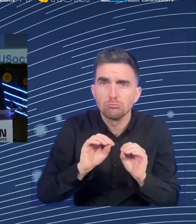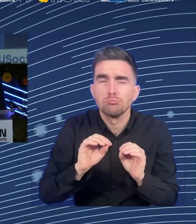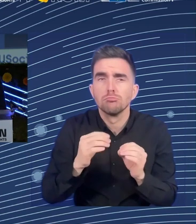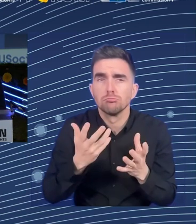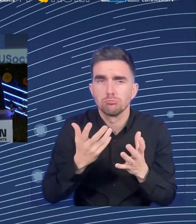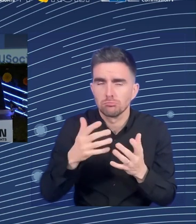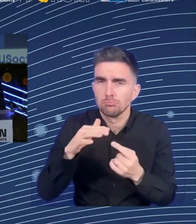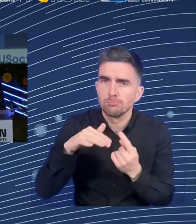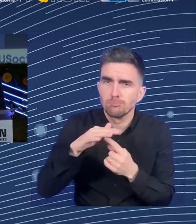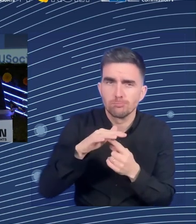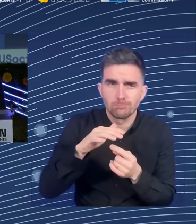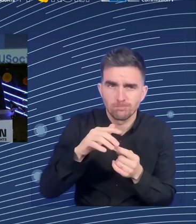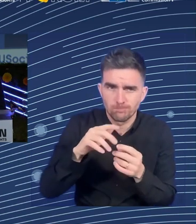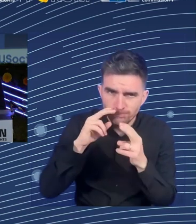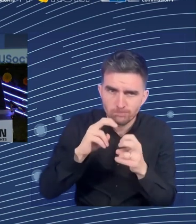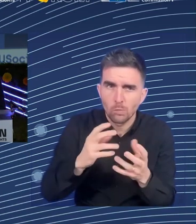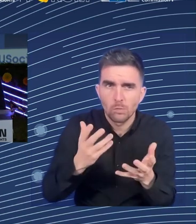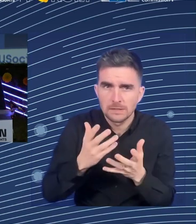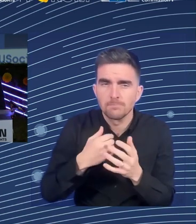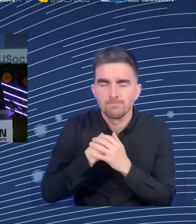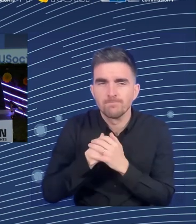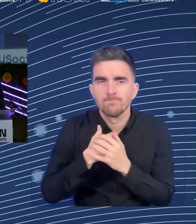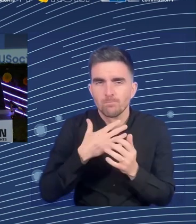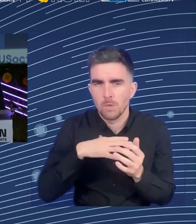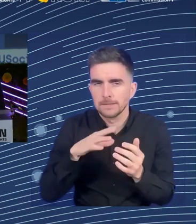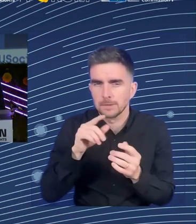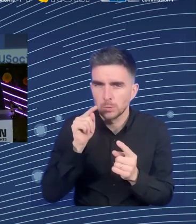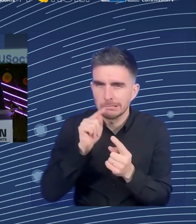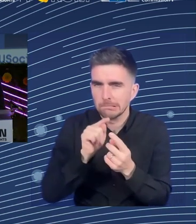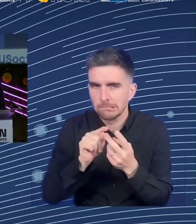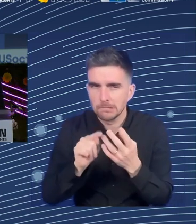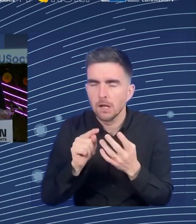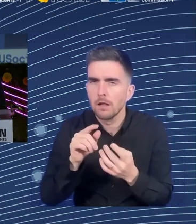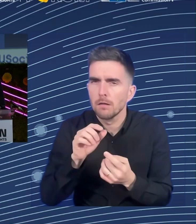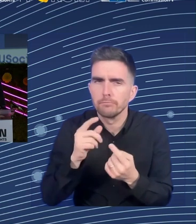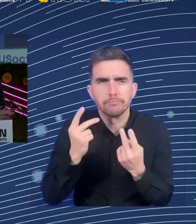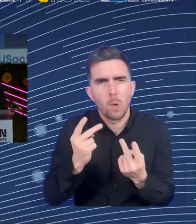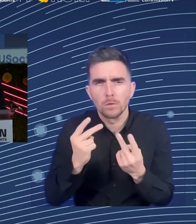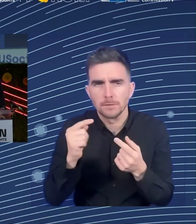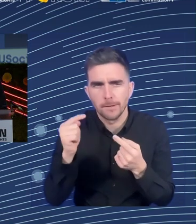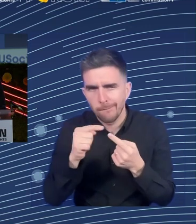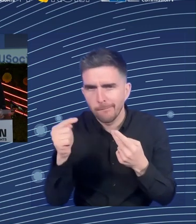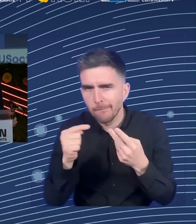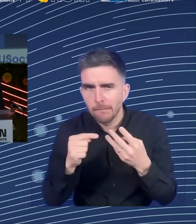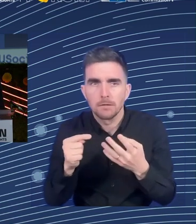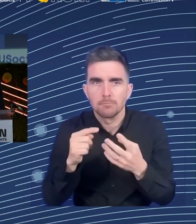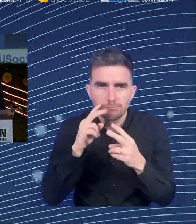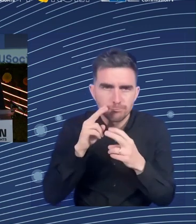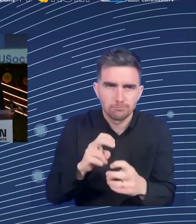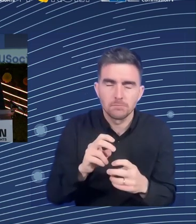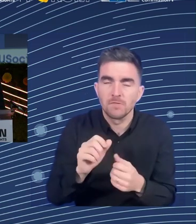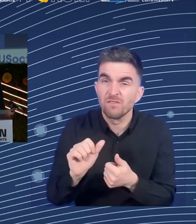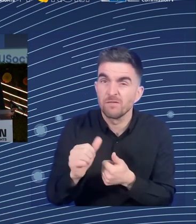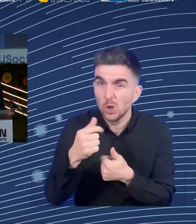lot of the, gender gap, gender employment gap that we observe. So we can roughly attribute it to certain type